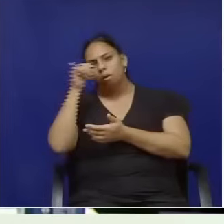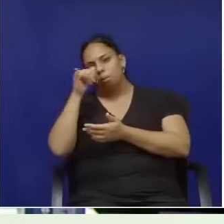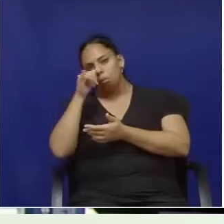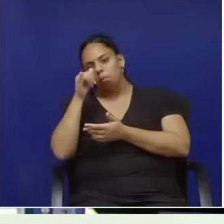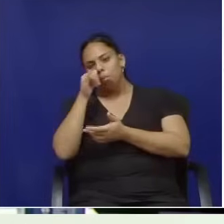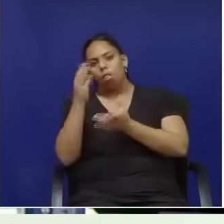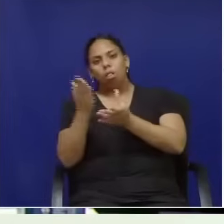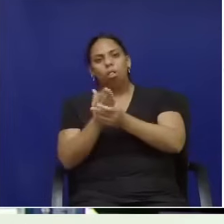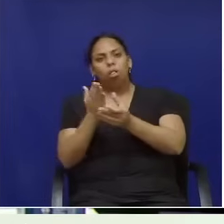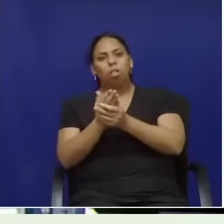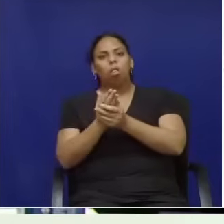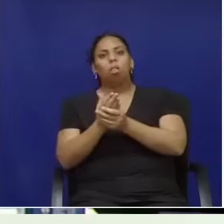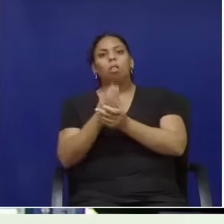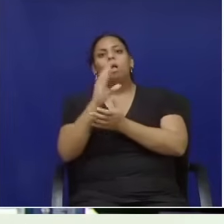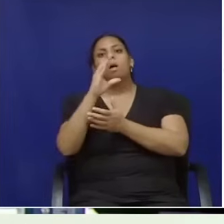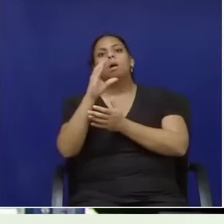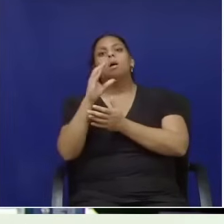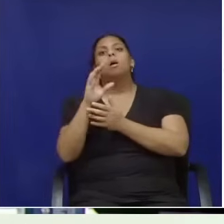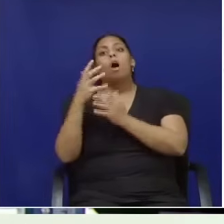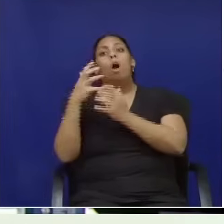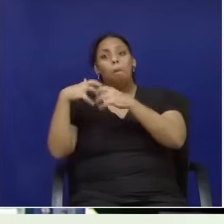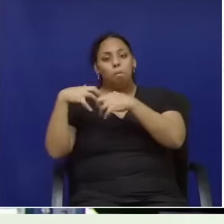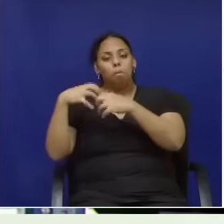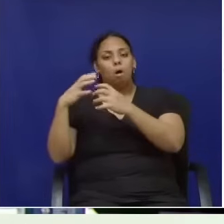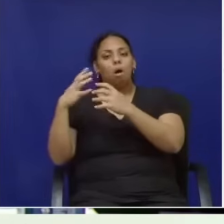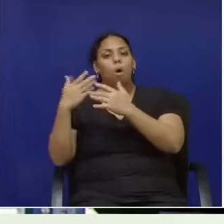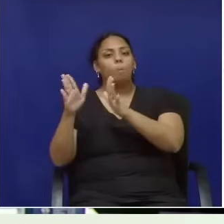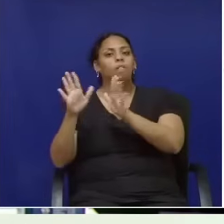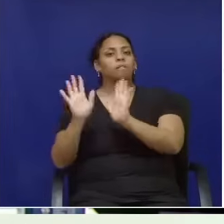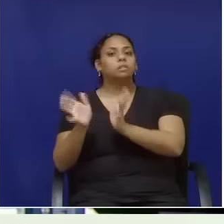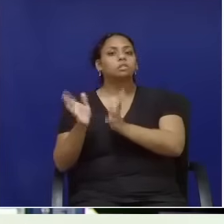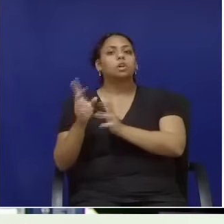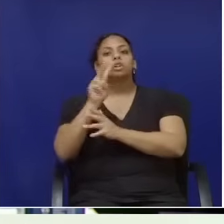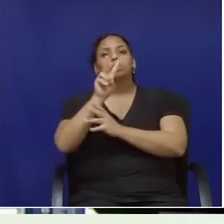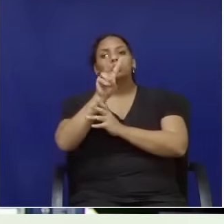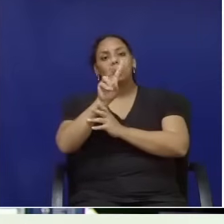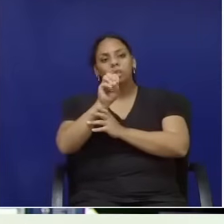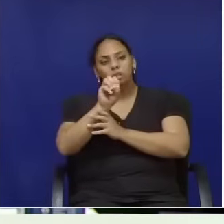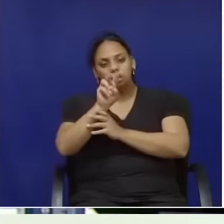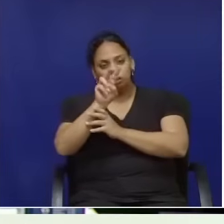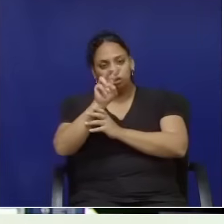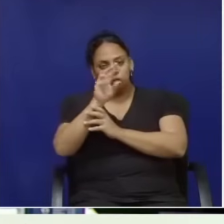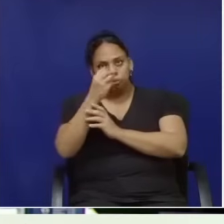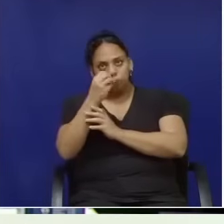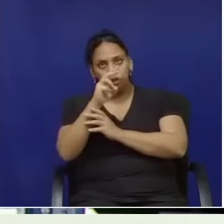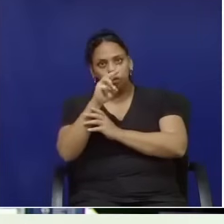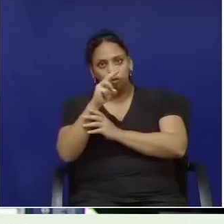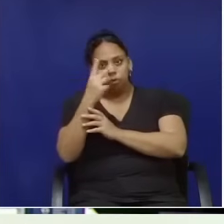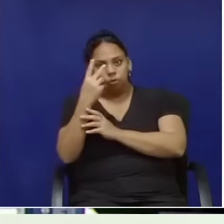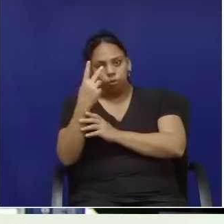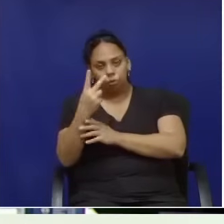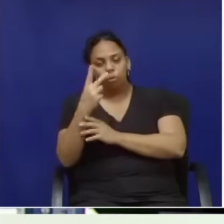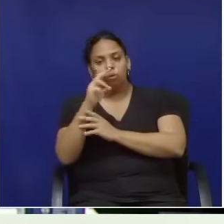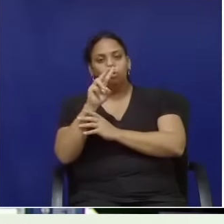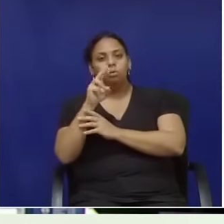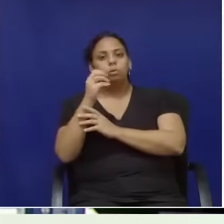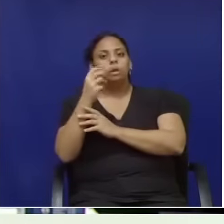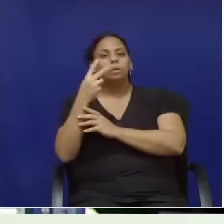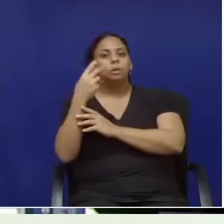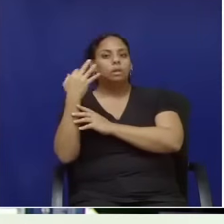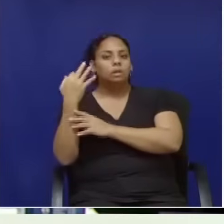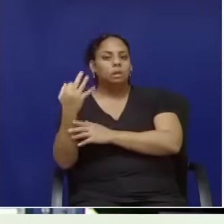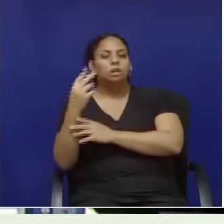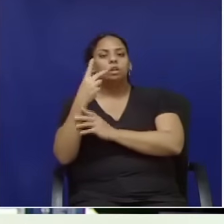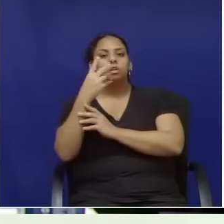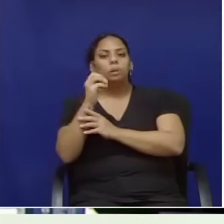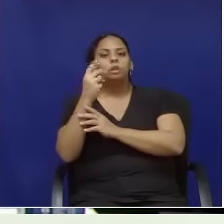records, criminal cases that have been opened, 32 in 23-24 financial year, 26 cases in